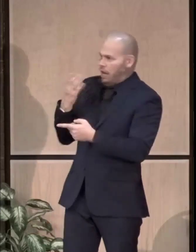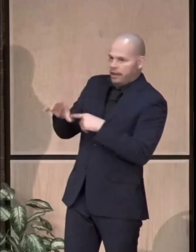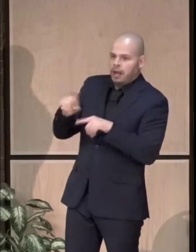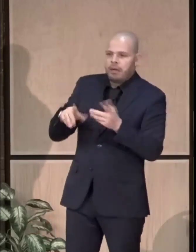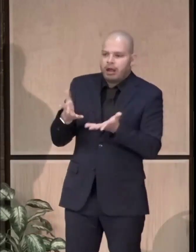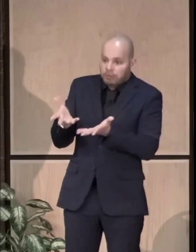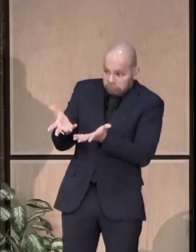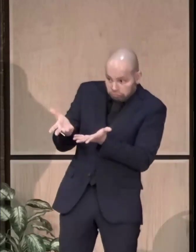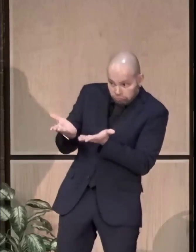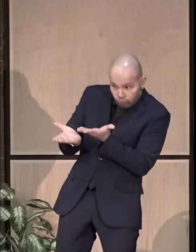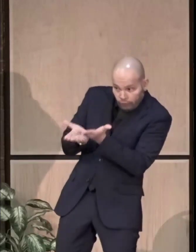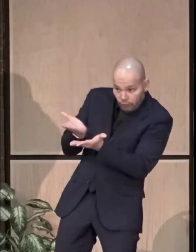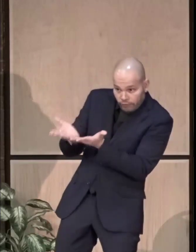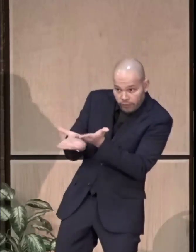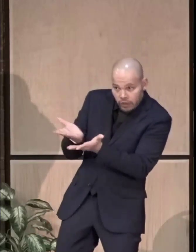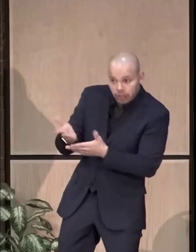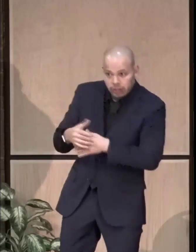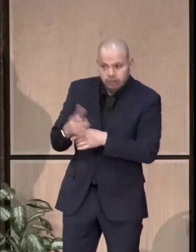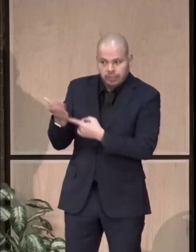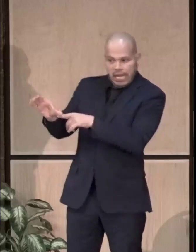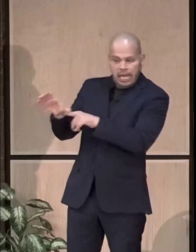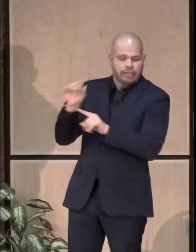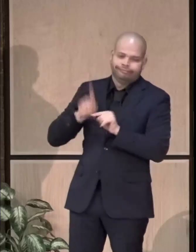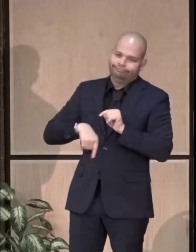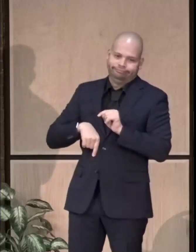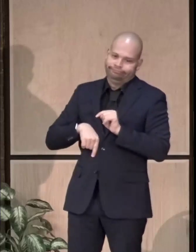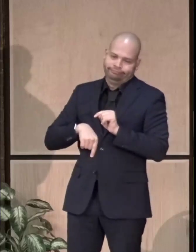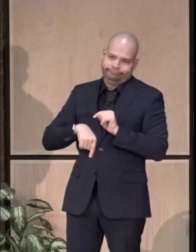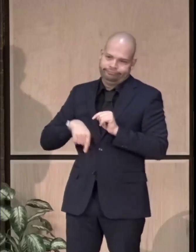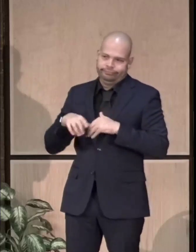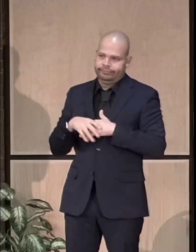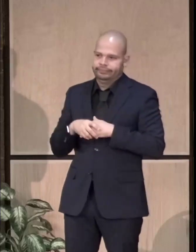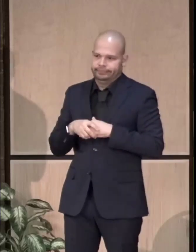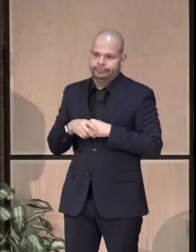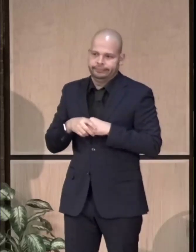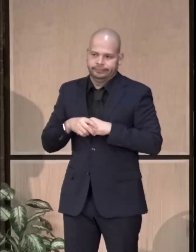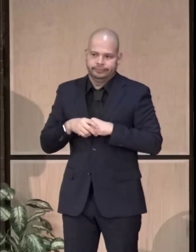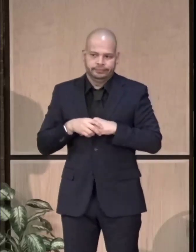regarding your question. And you had no reason to think that Card was going to get any better, did you?